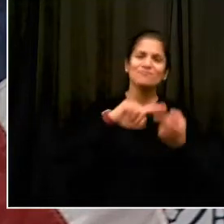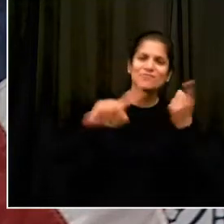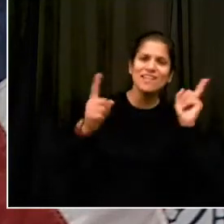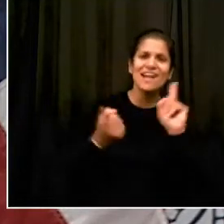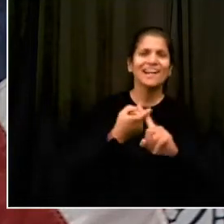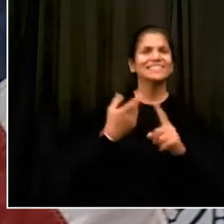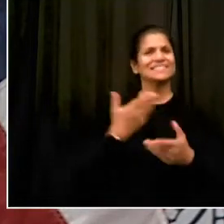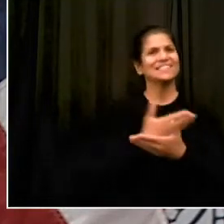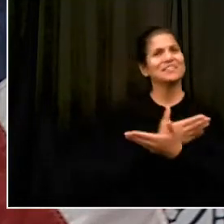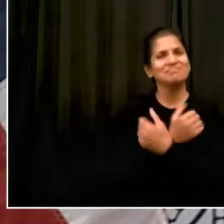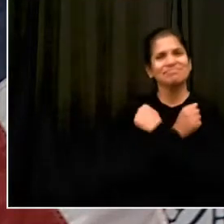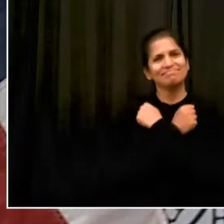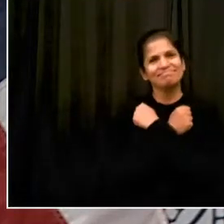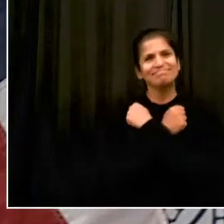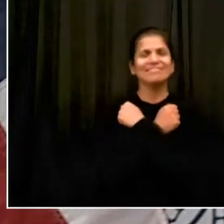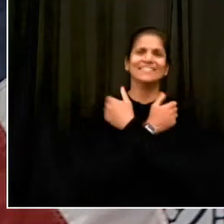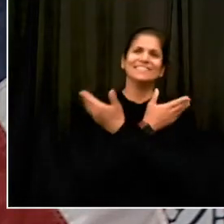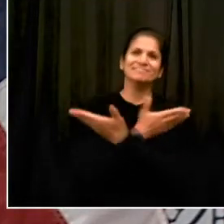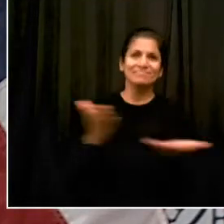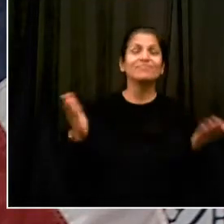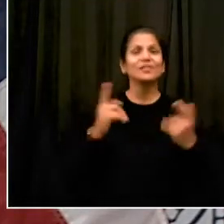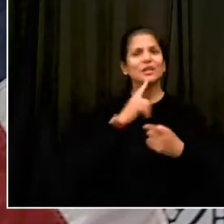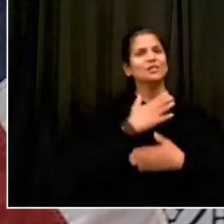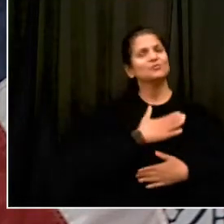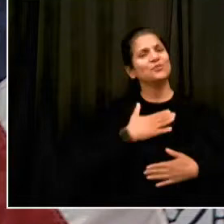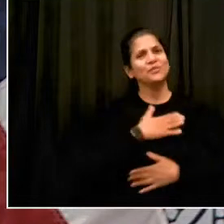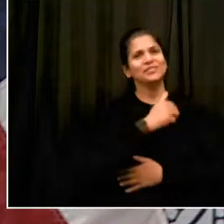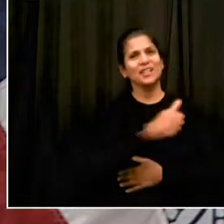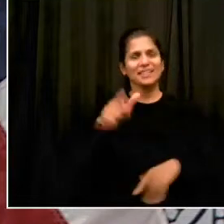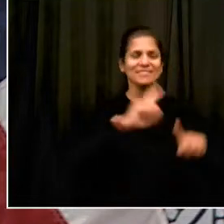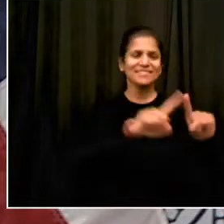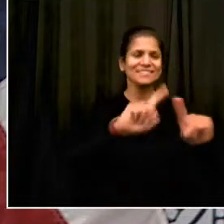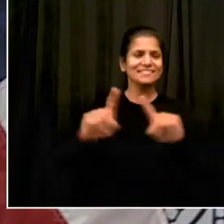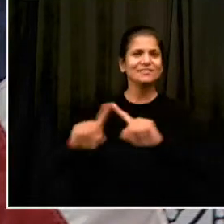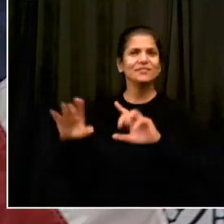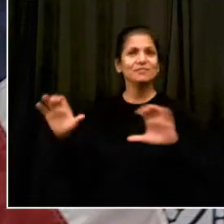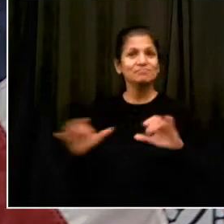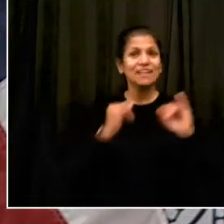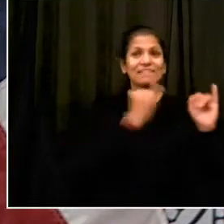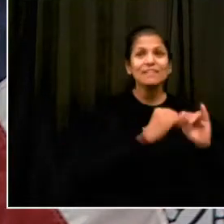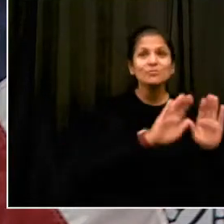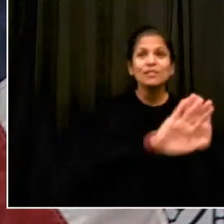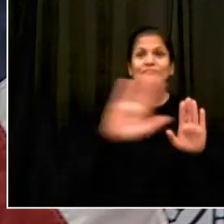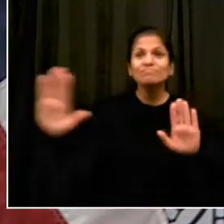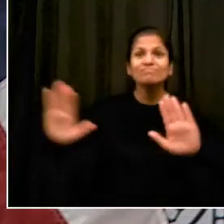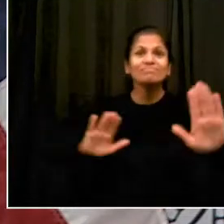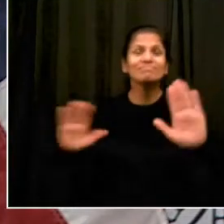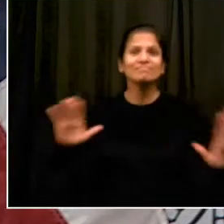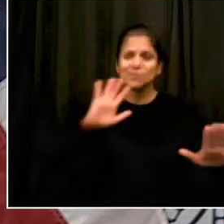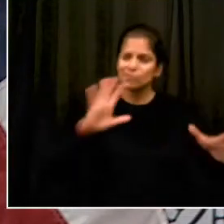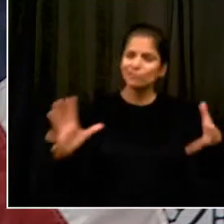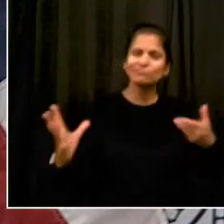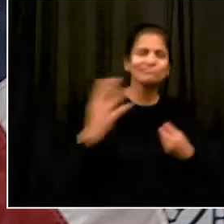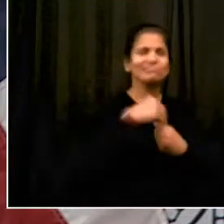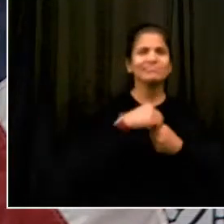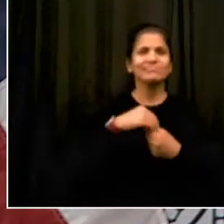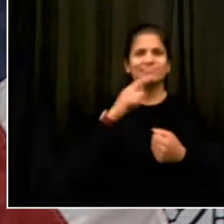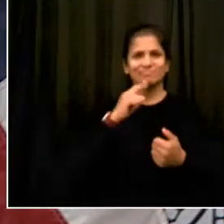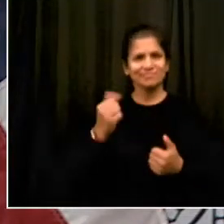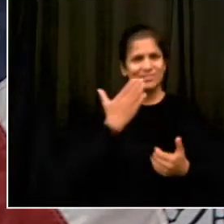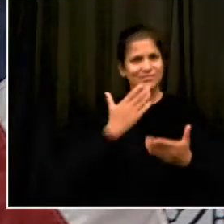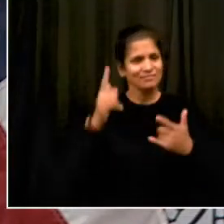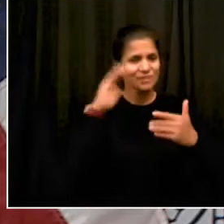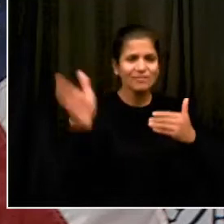you did that, I hope you got to feel it, and I hope it will help sustain you in the weeks ahead. We're here today